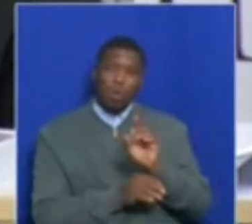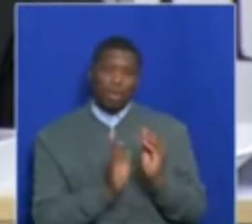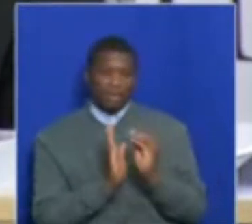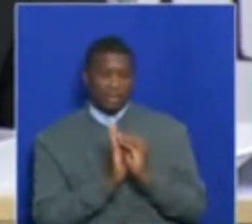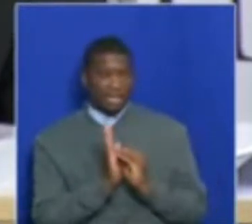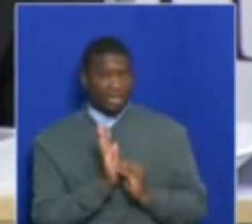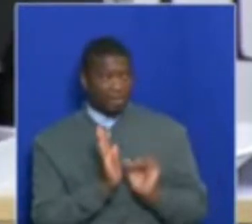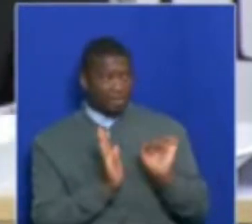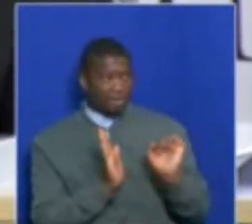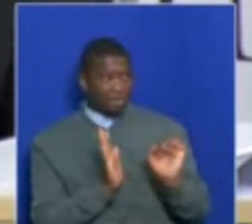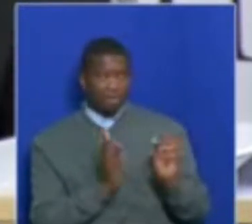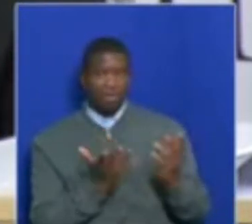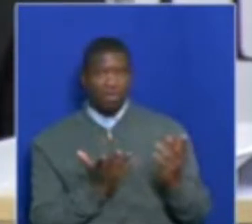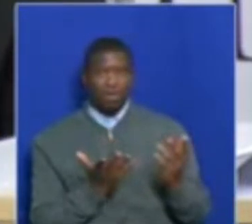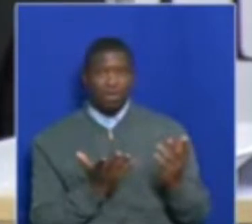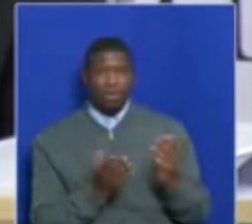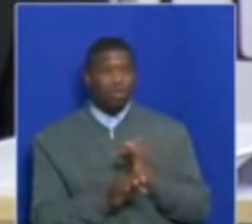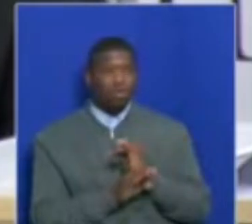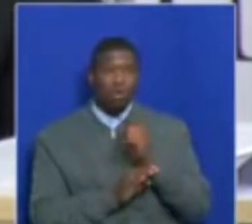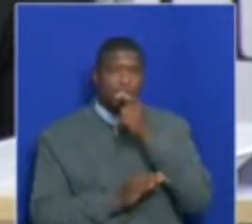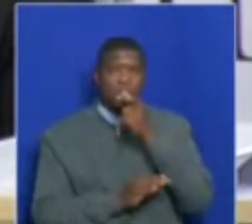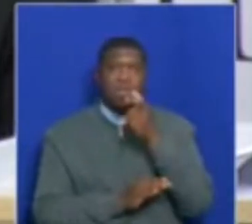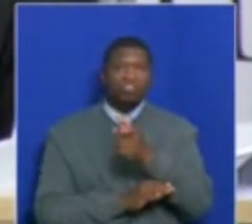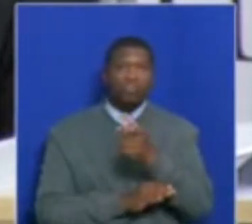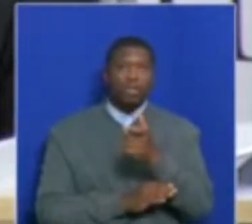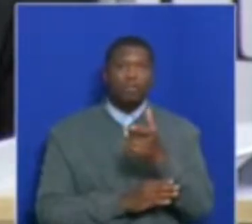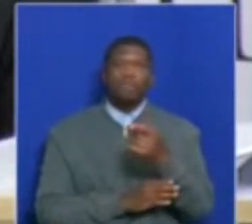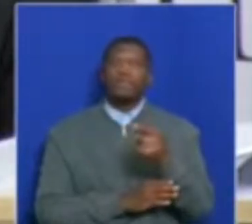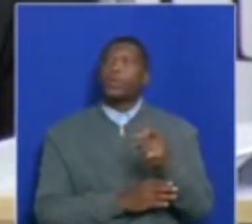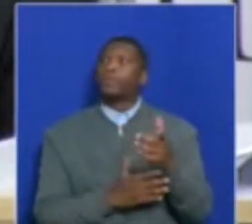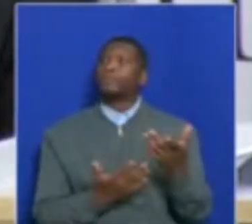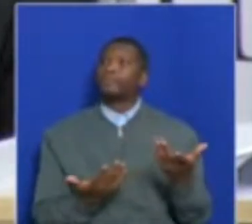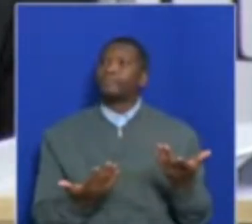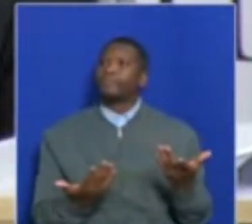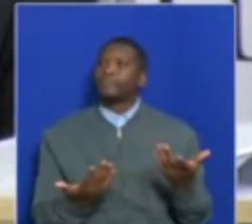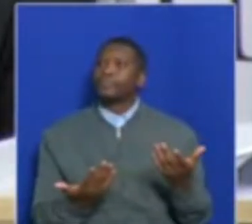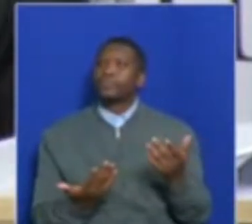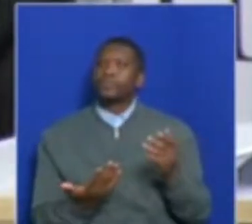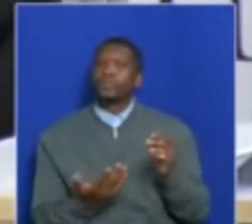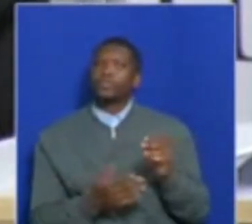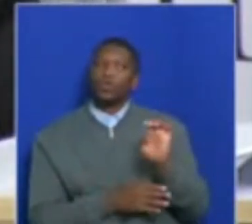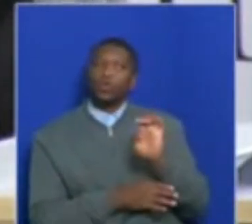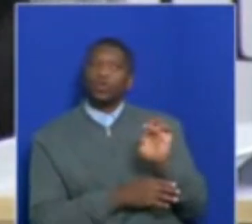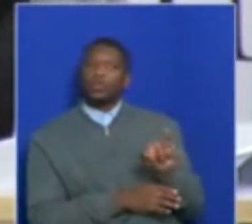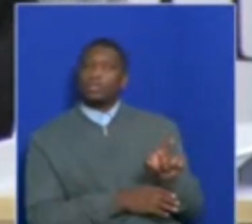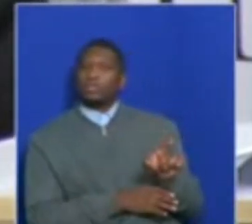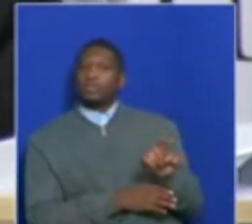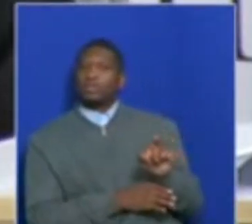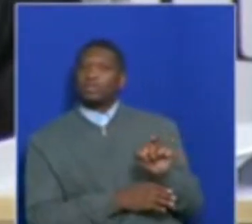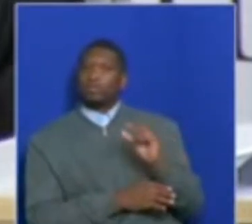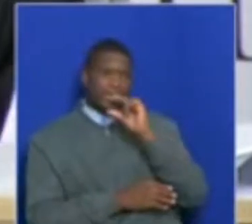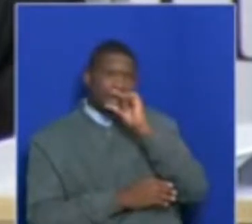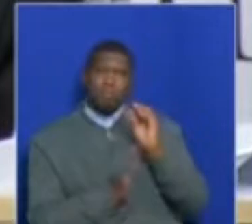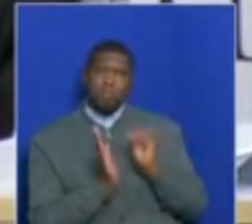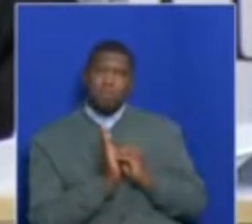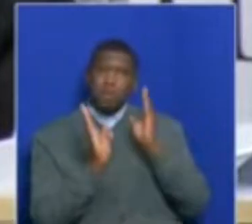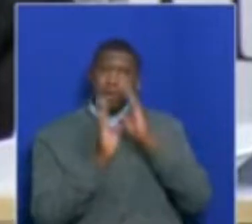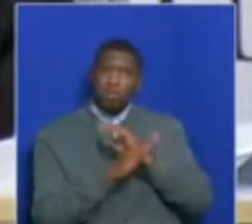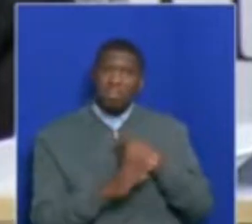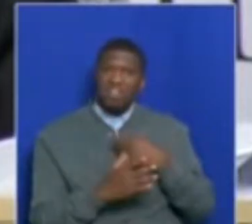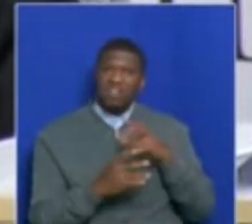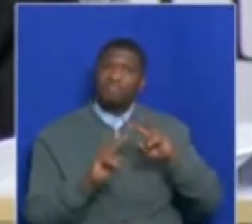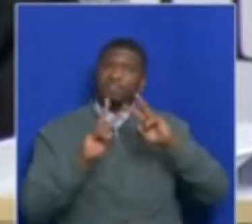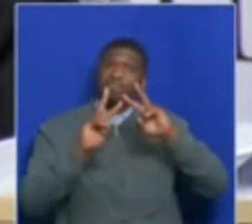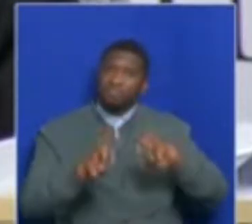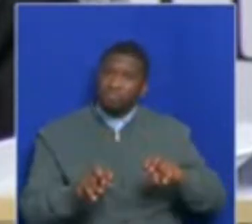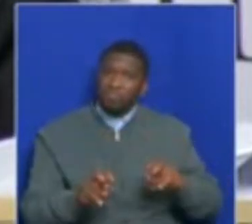no mention of Eugene Erasmus. So I inquired from him, how did he come to know